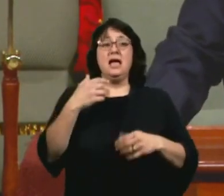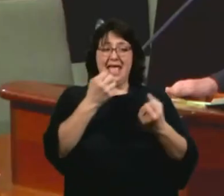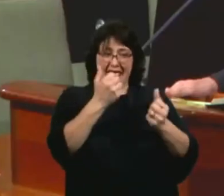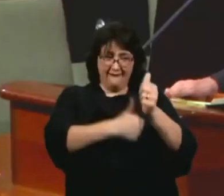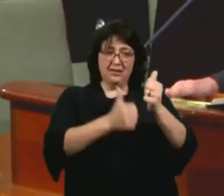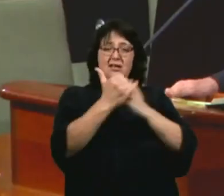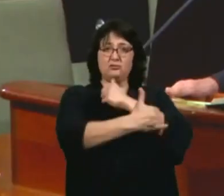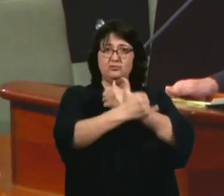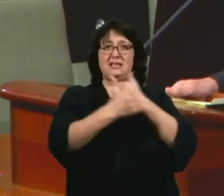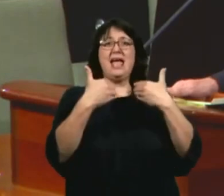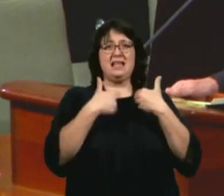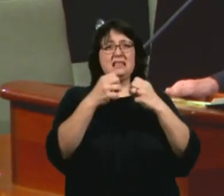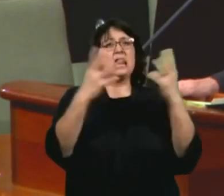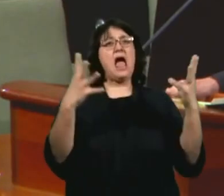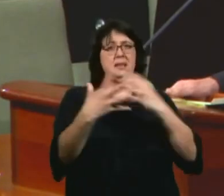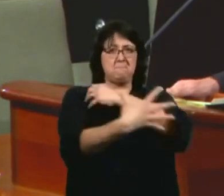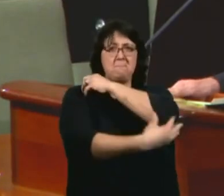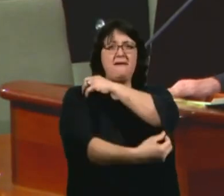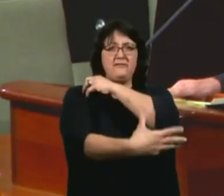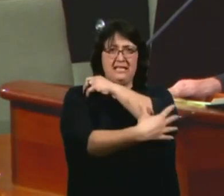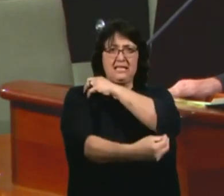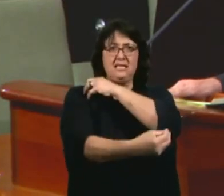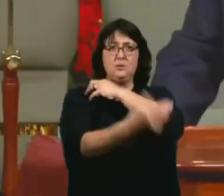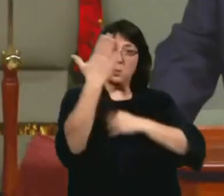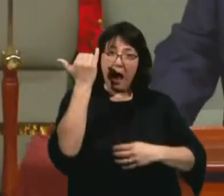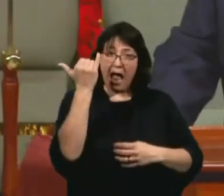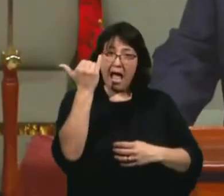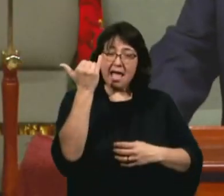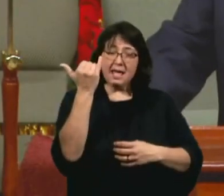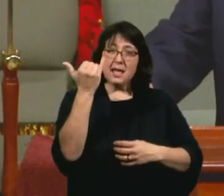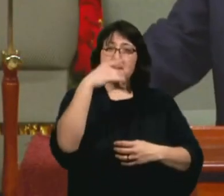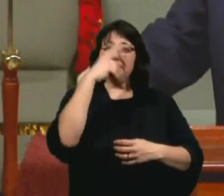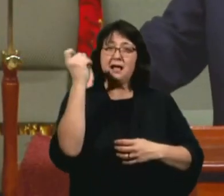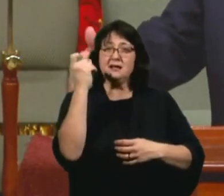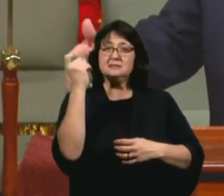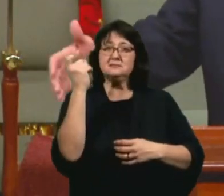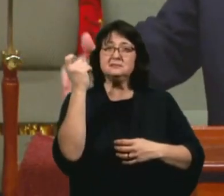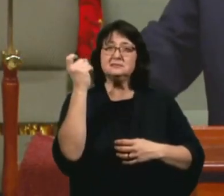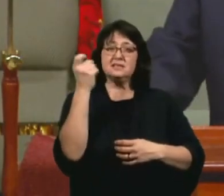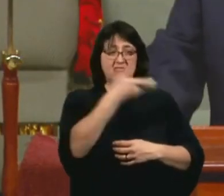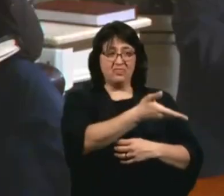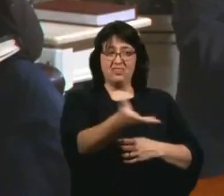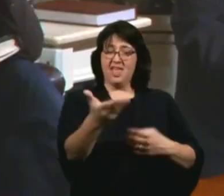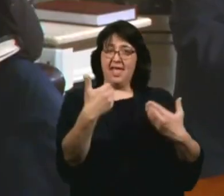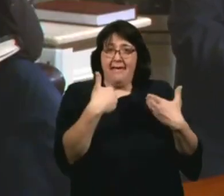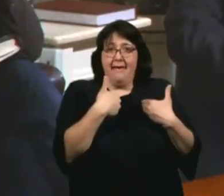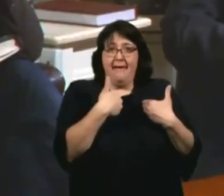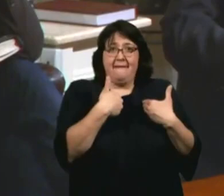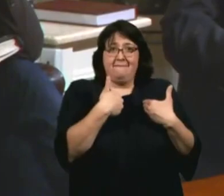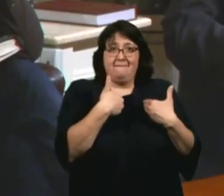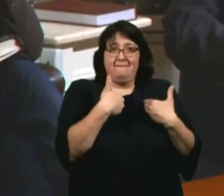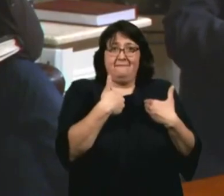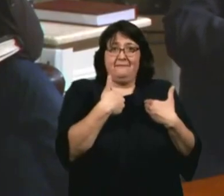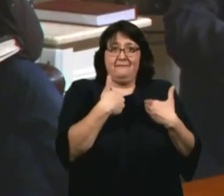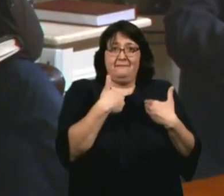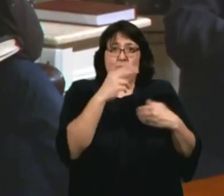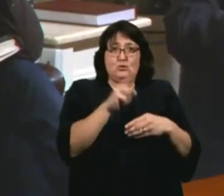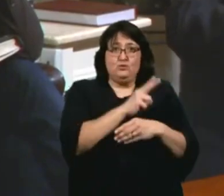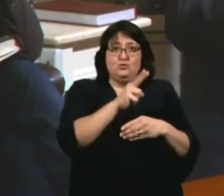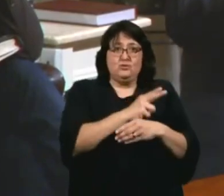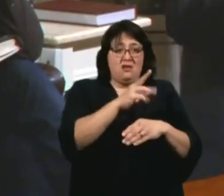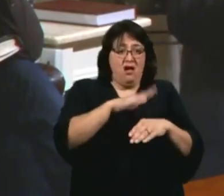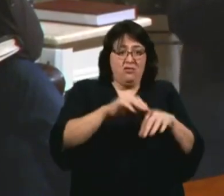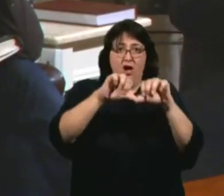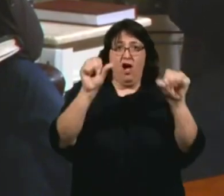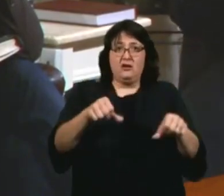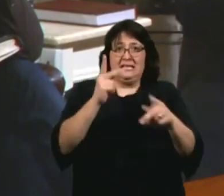rate. The reason for that is whatever they have, they have to spend on their altar trying to